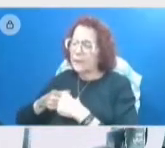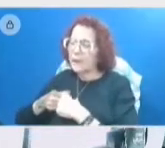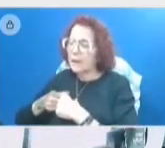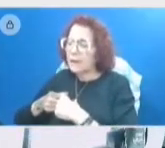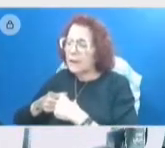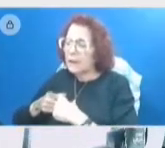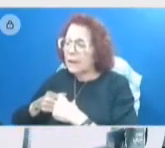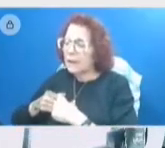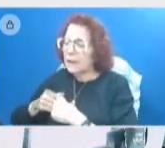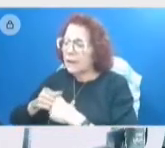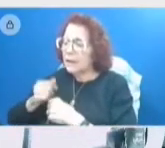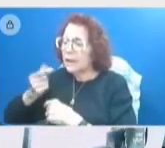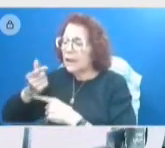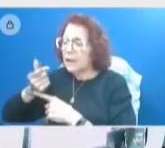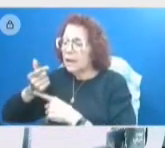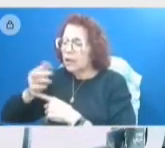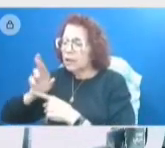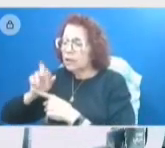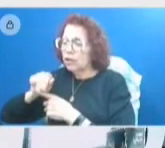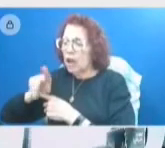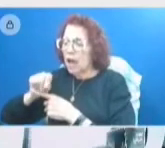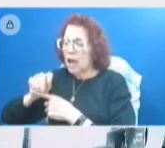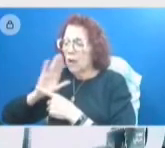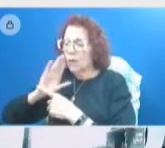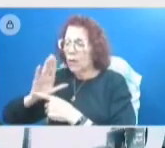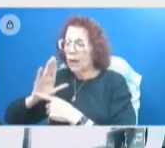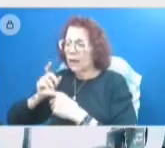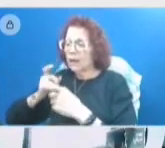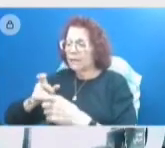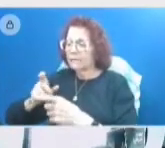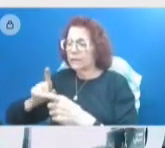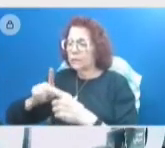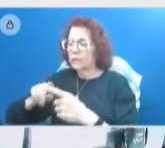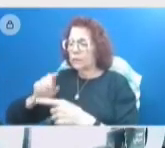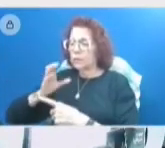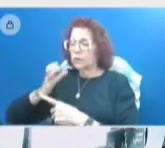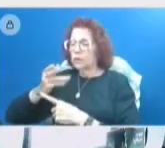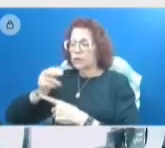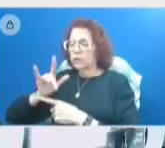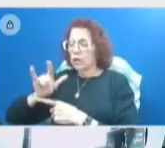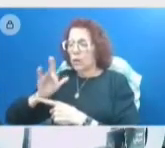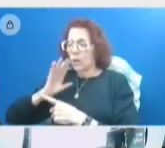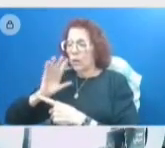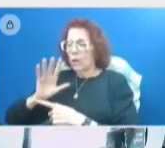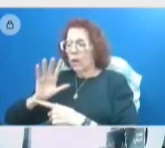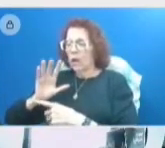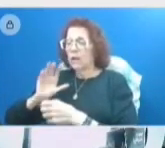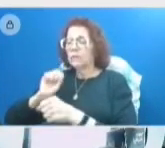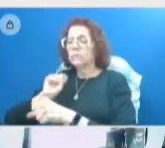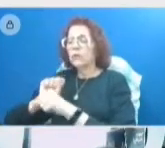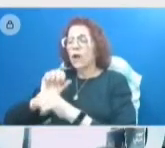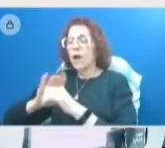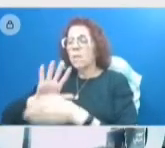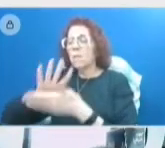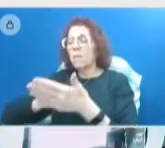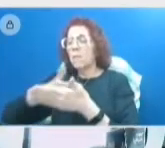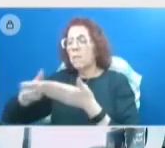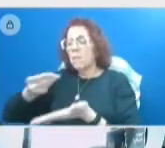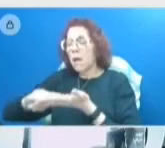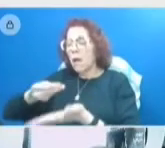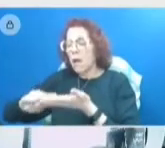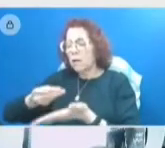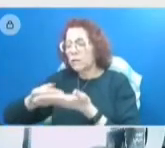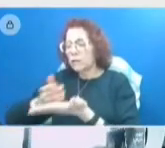on grants so she can discuss what came out of the budget and where we are with the other grants that PIO is taking care